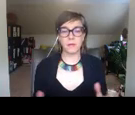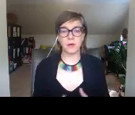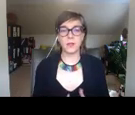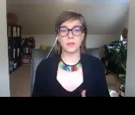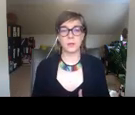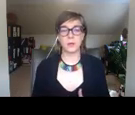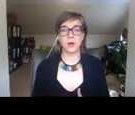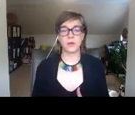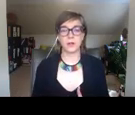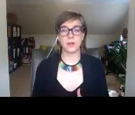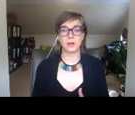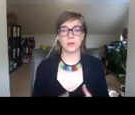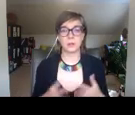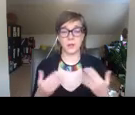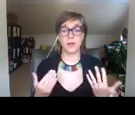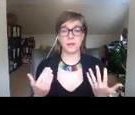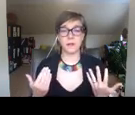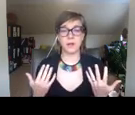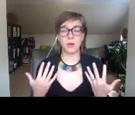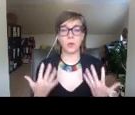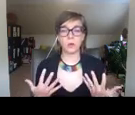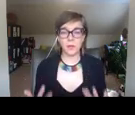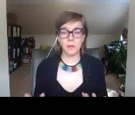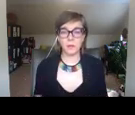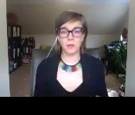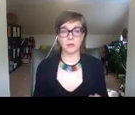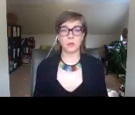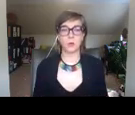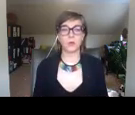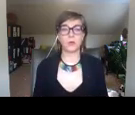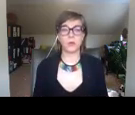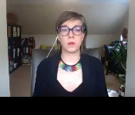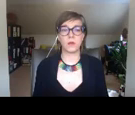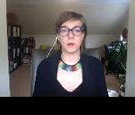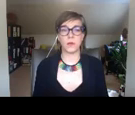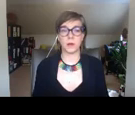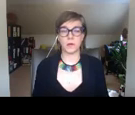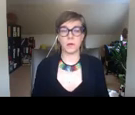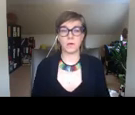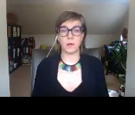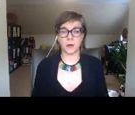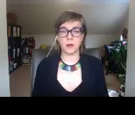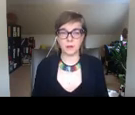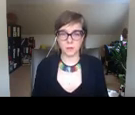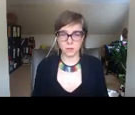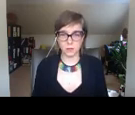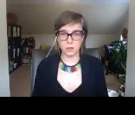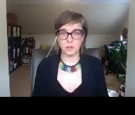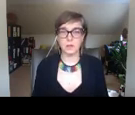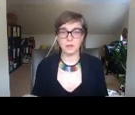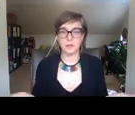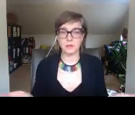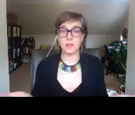made a very interesting point, I thought, to this, which was that, you know, we're grieving because the world that we've been accustomed